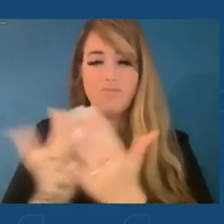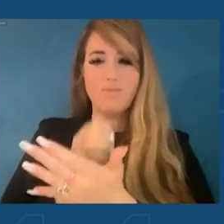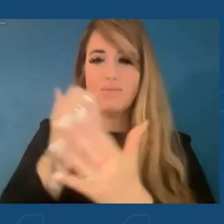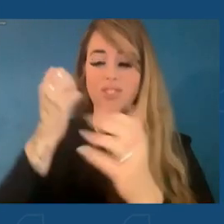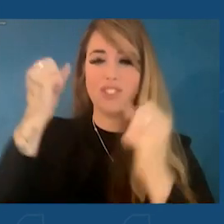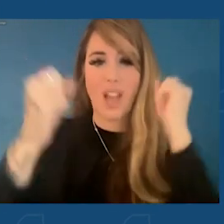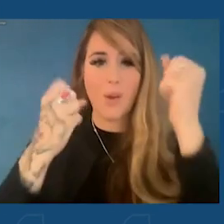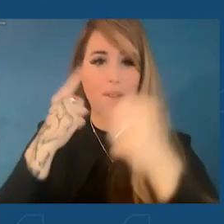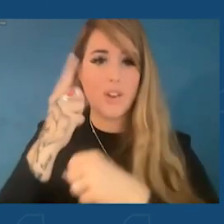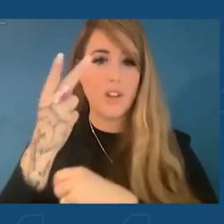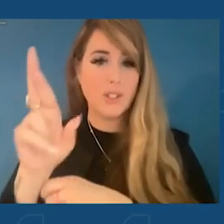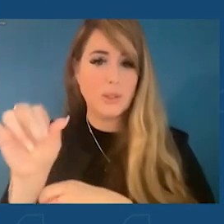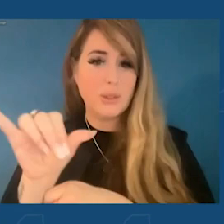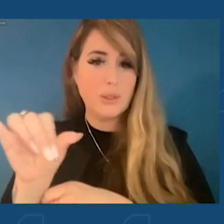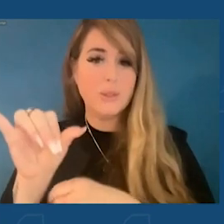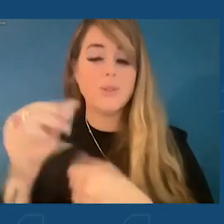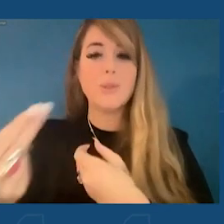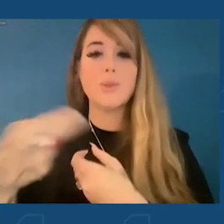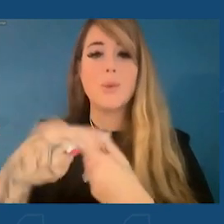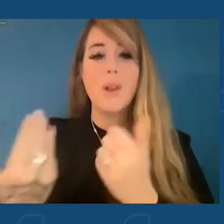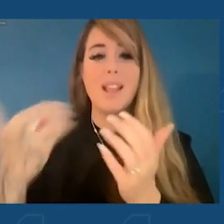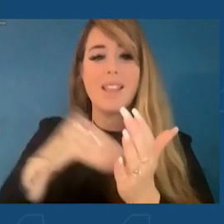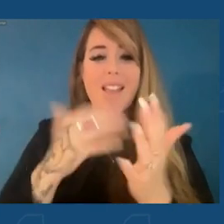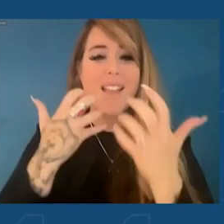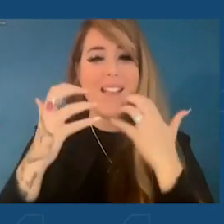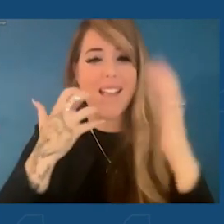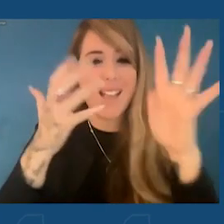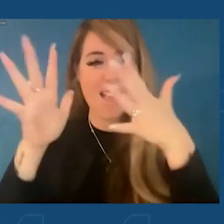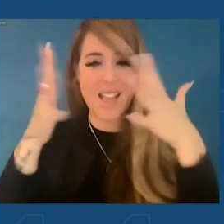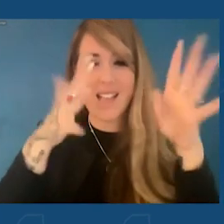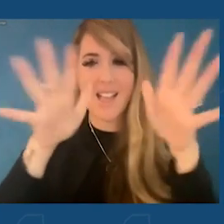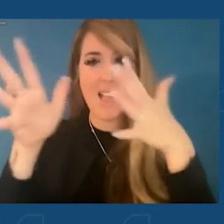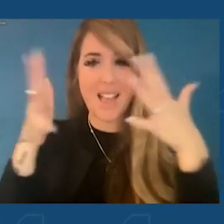Chandra Singh for joining us once again.